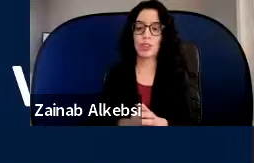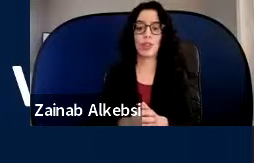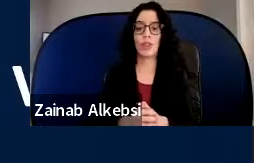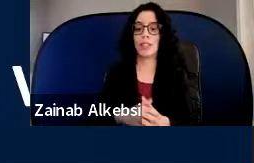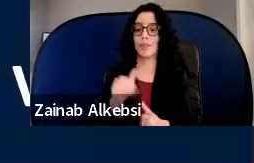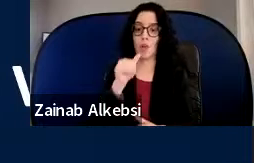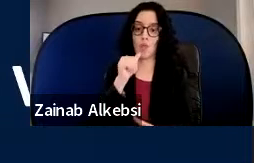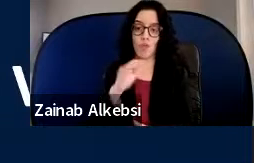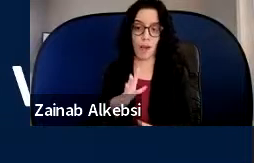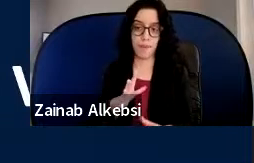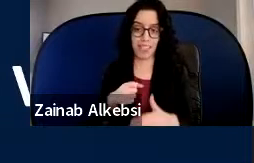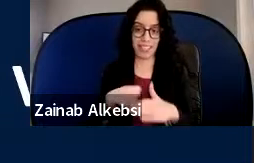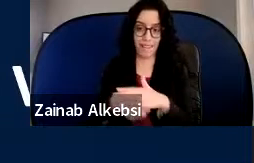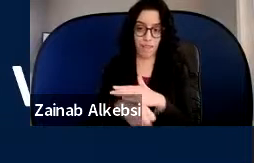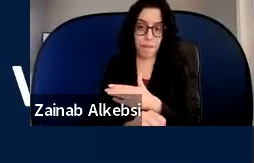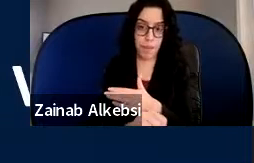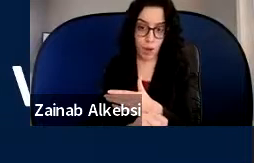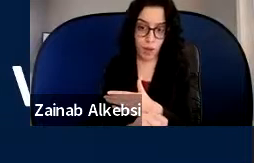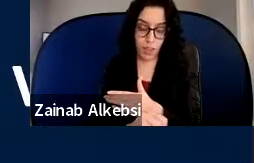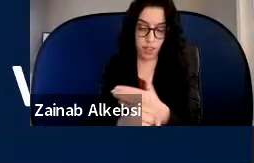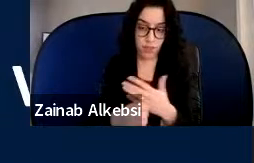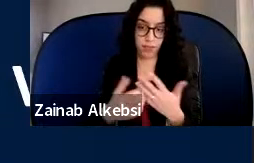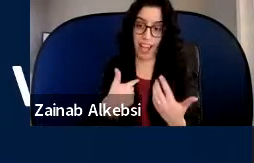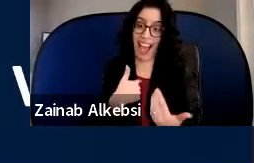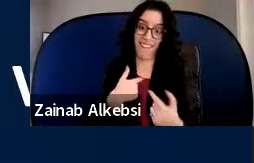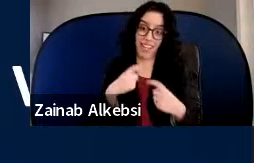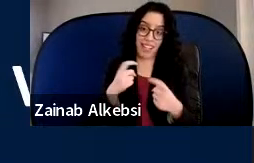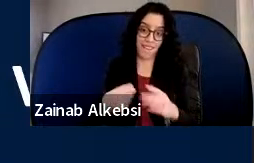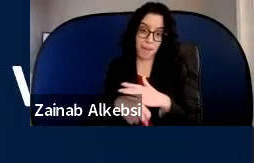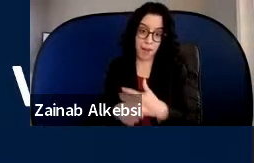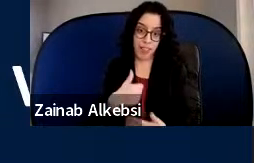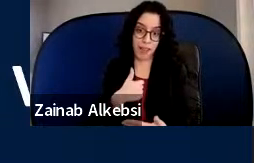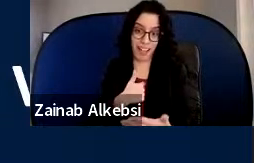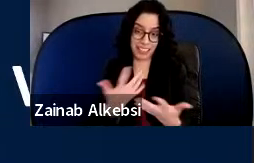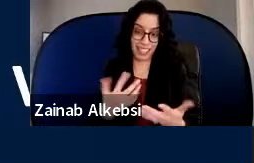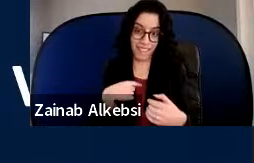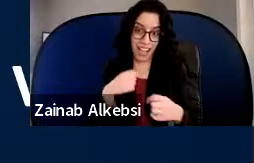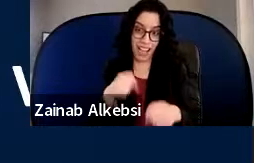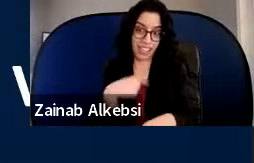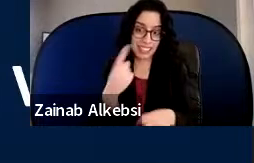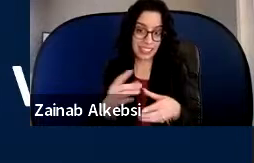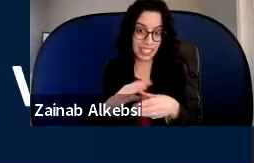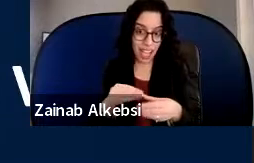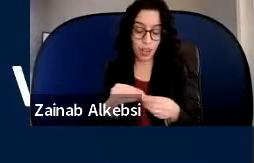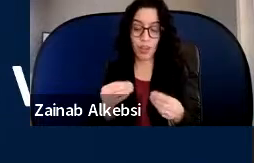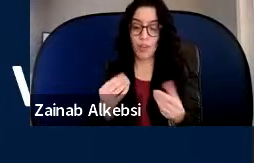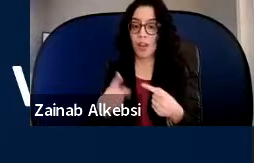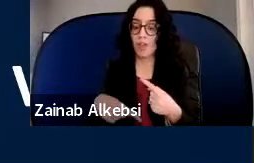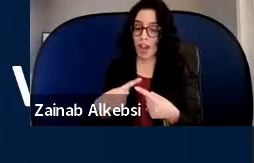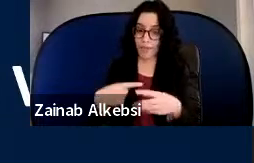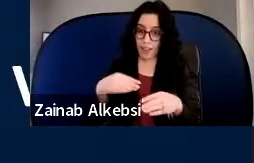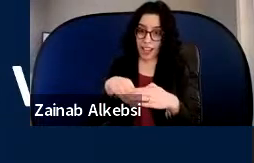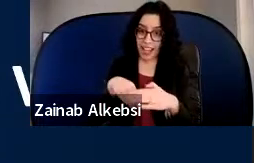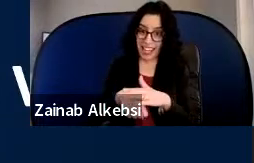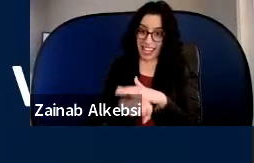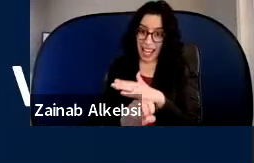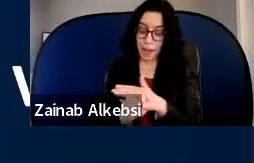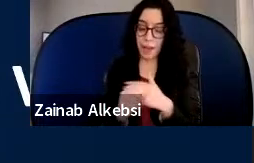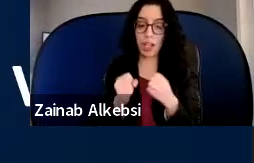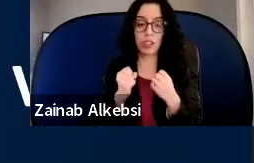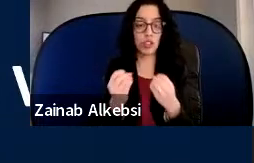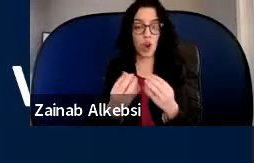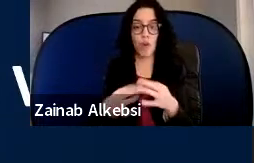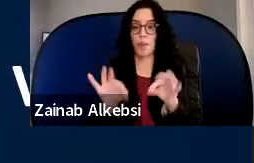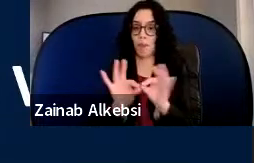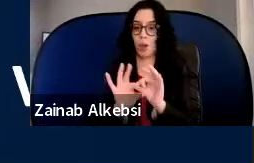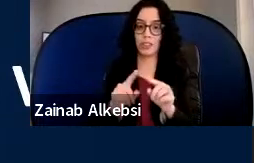involved, those problems are limited. Those problems become manifest when you think about women giving birth. And that was